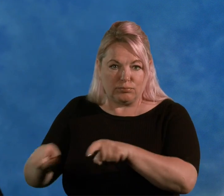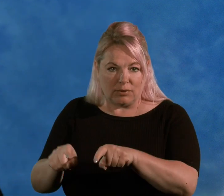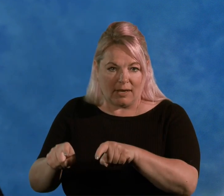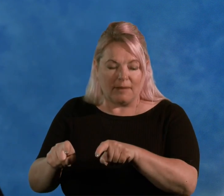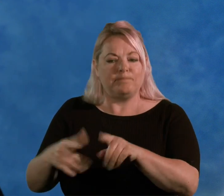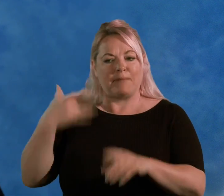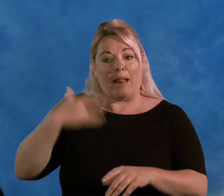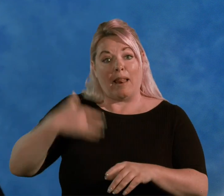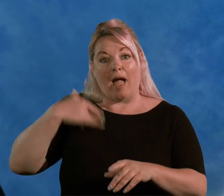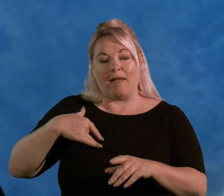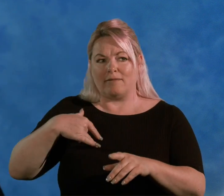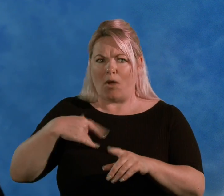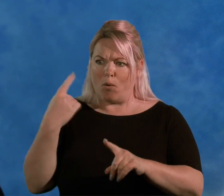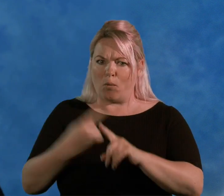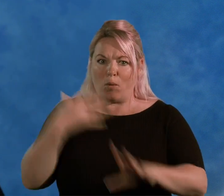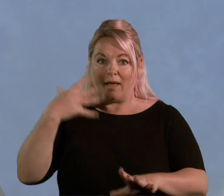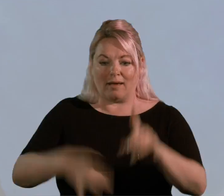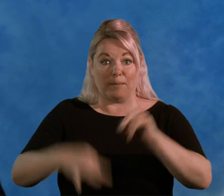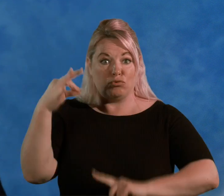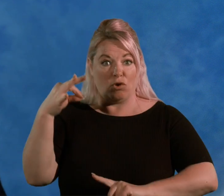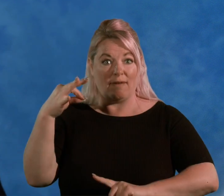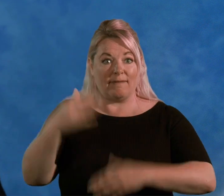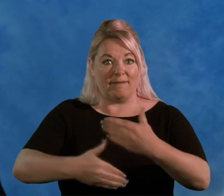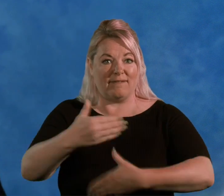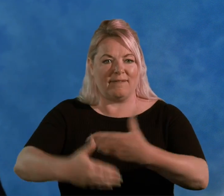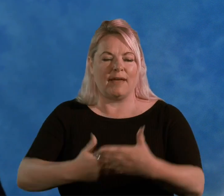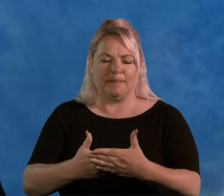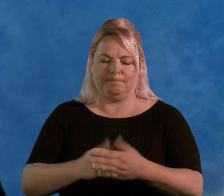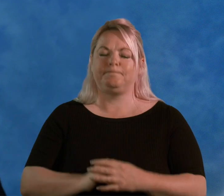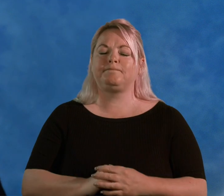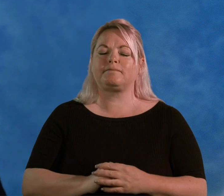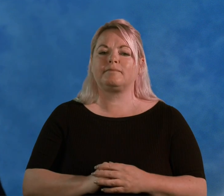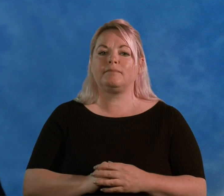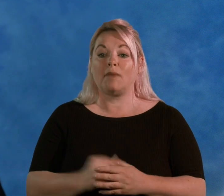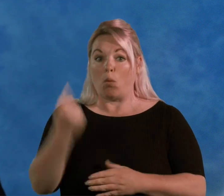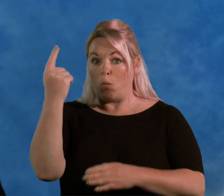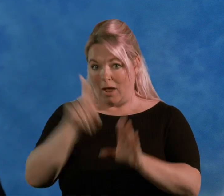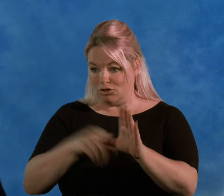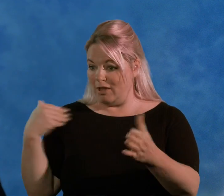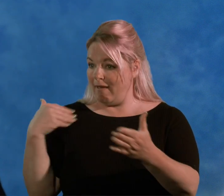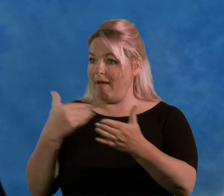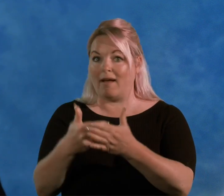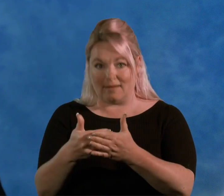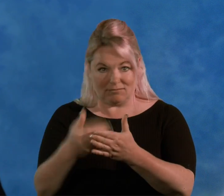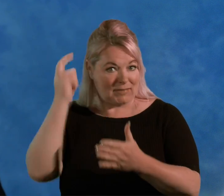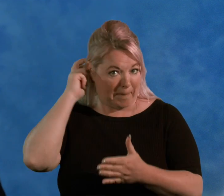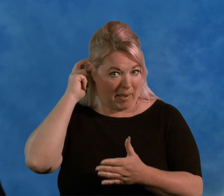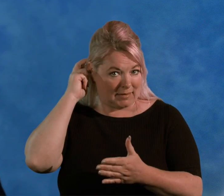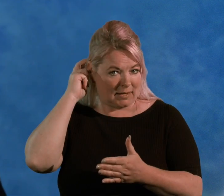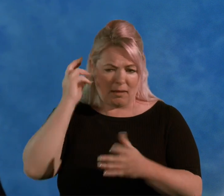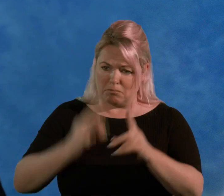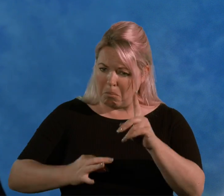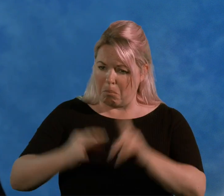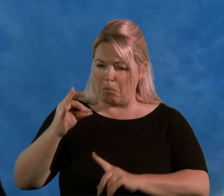So life started to improve quite quickly. So now it's a year on, and I've